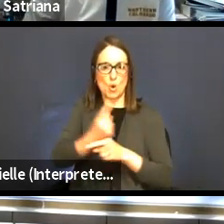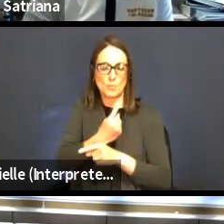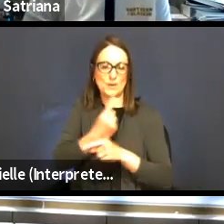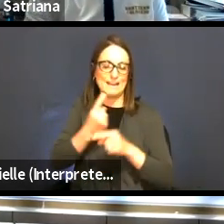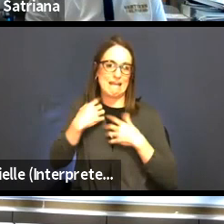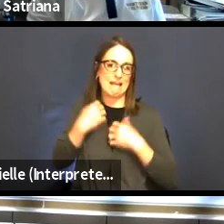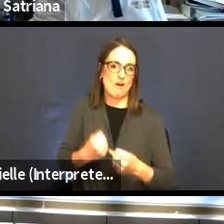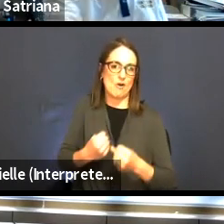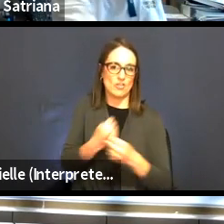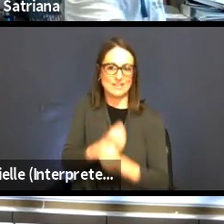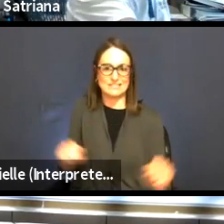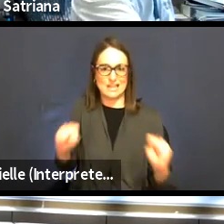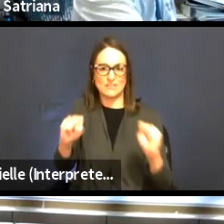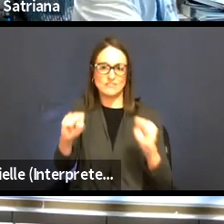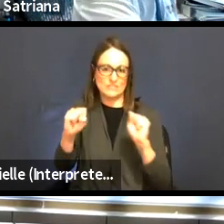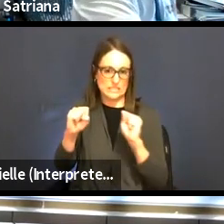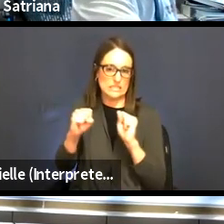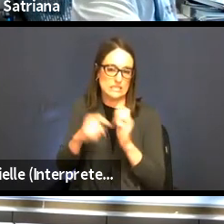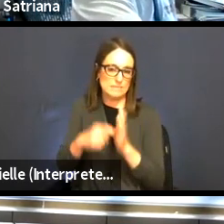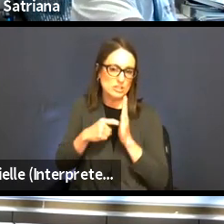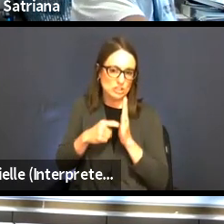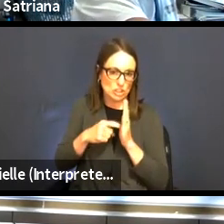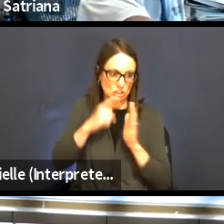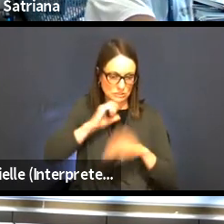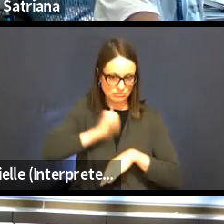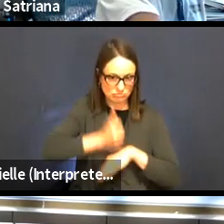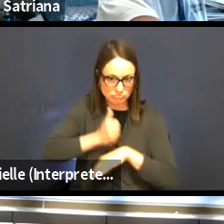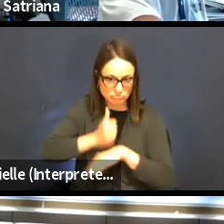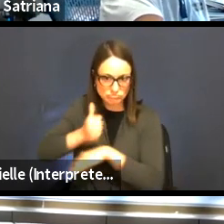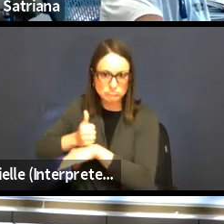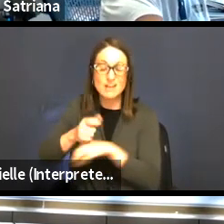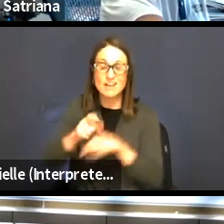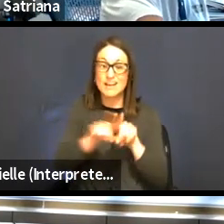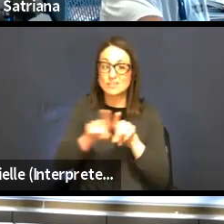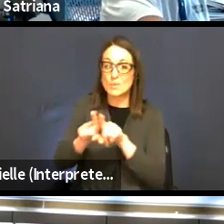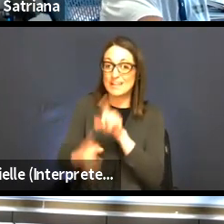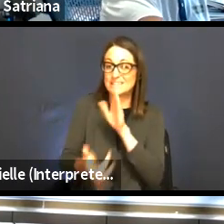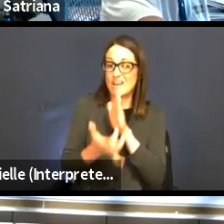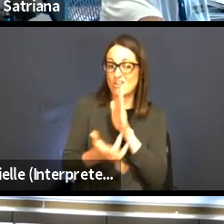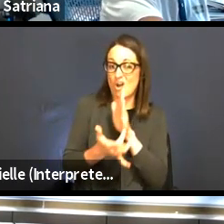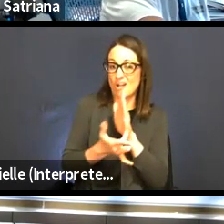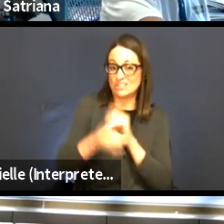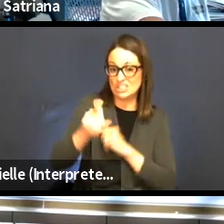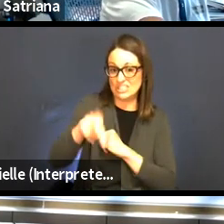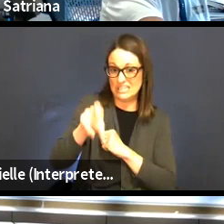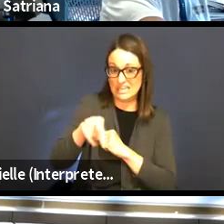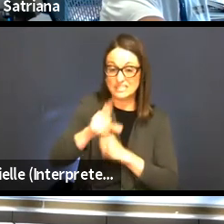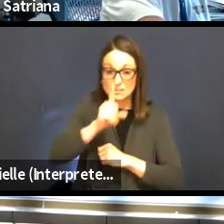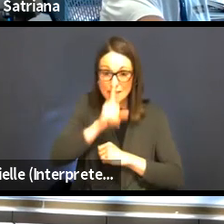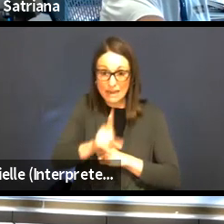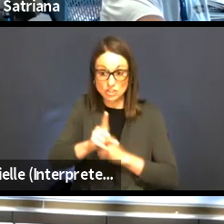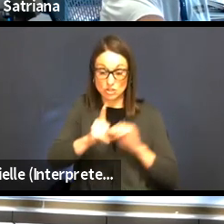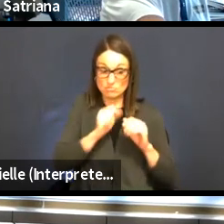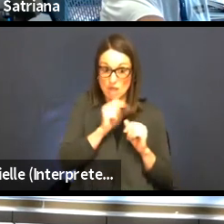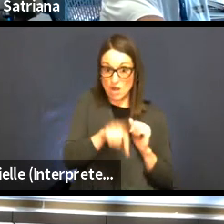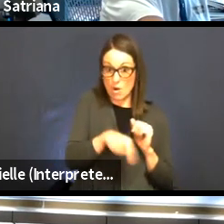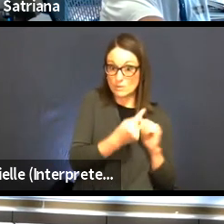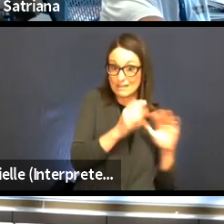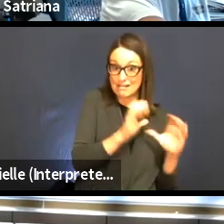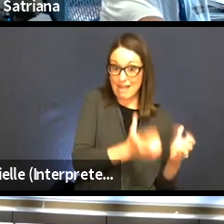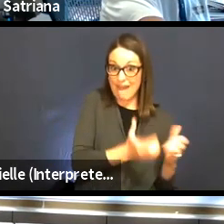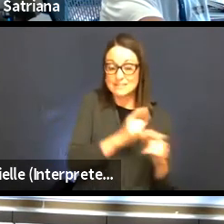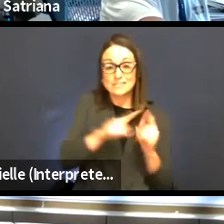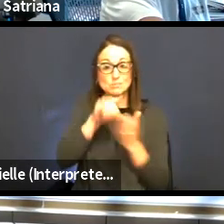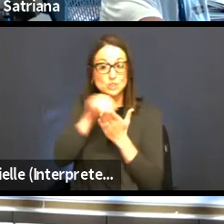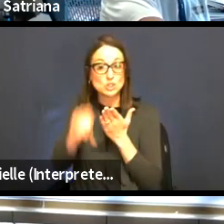for students, as well as technology needs to put not only classes, but many of our student